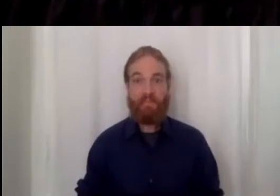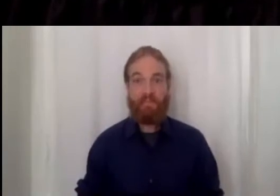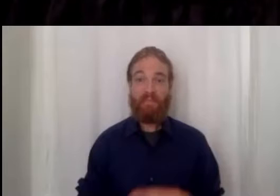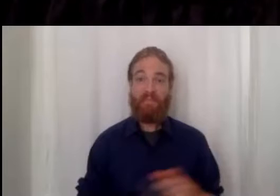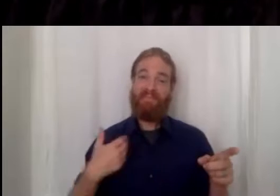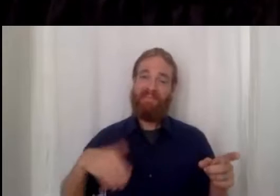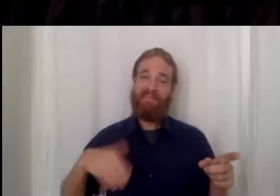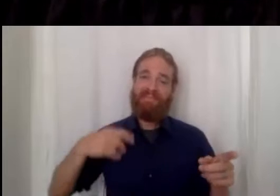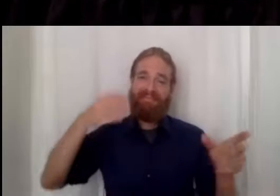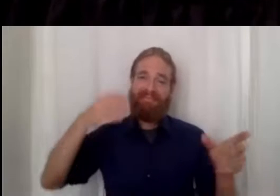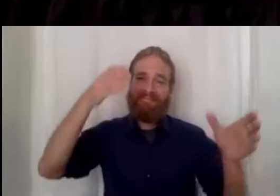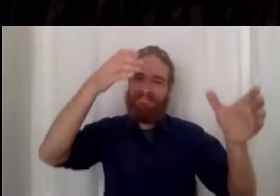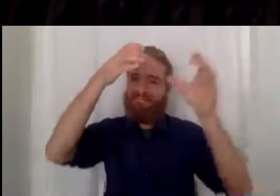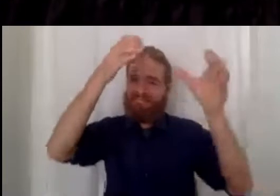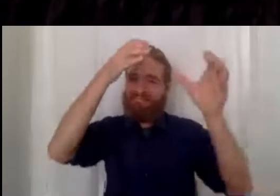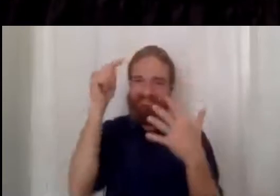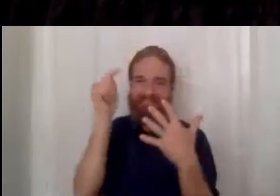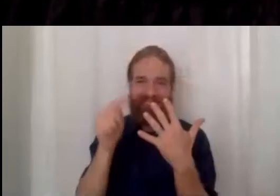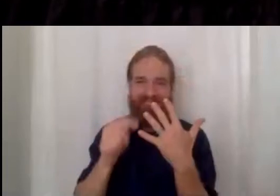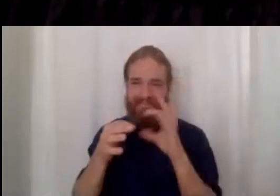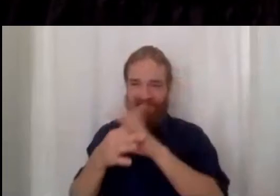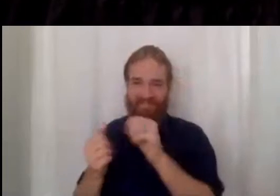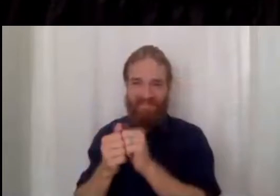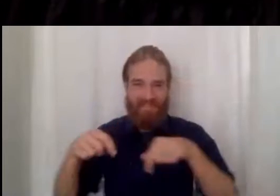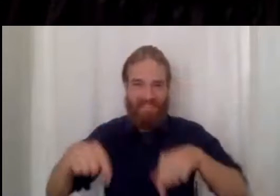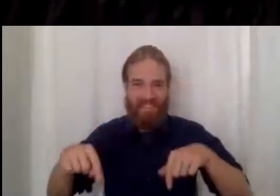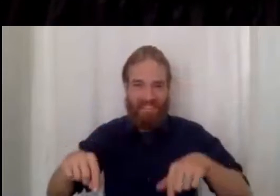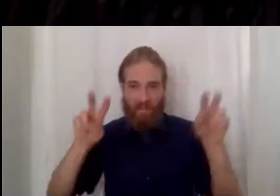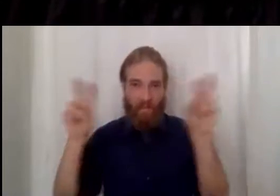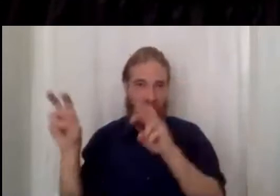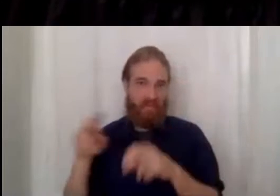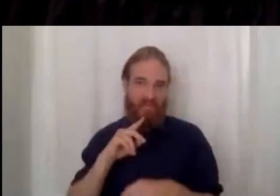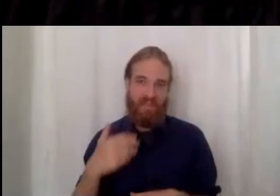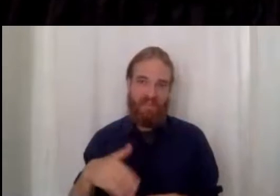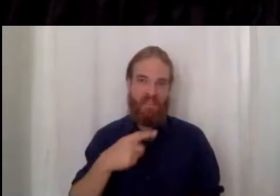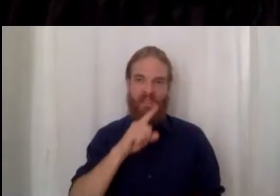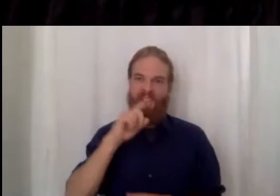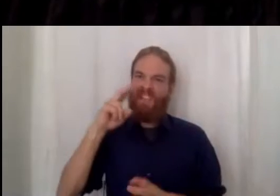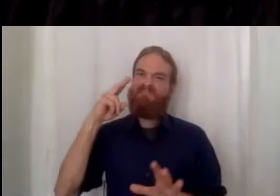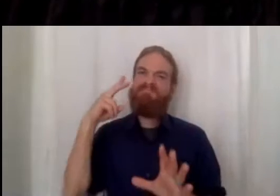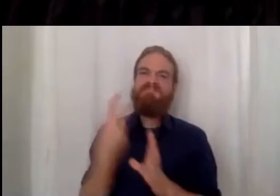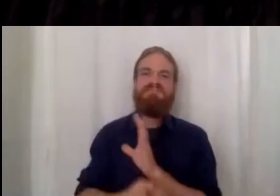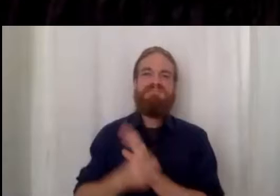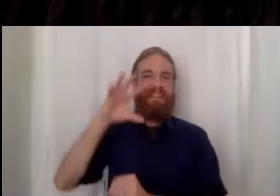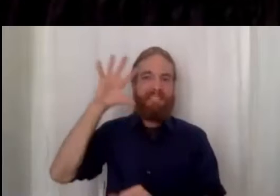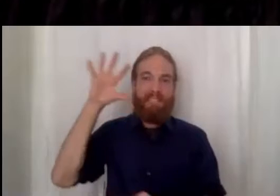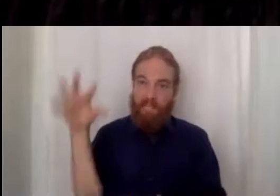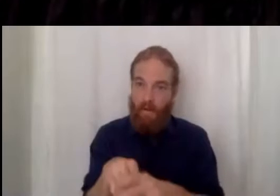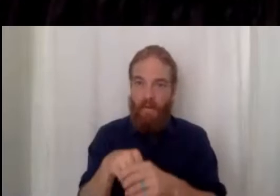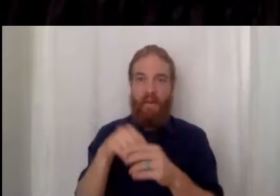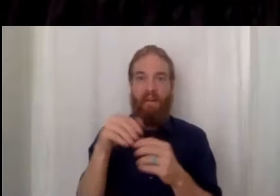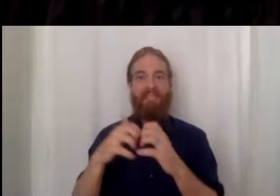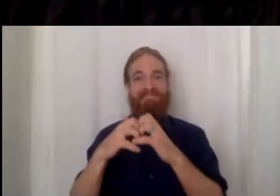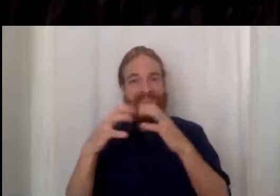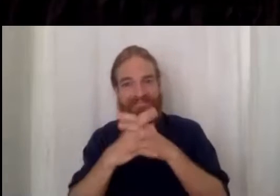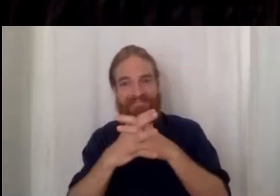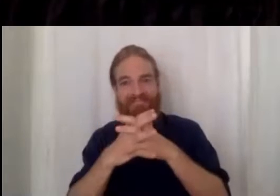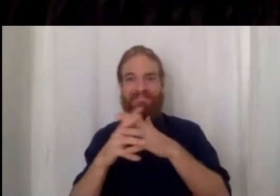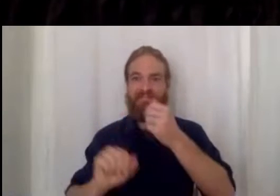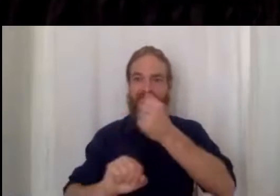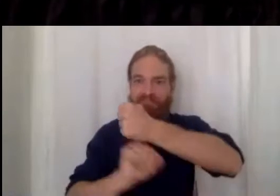a framework and being able to implement these models effectively in El Paso County. Very